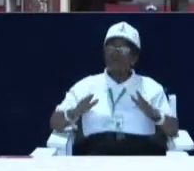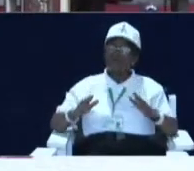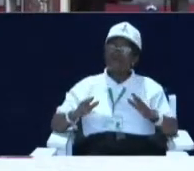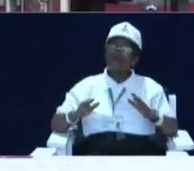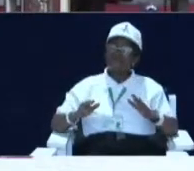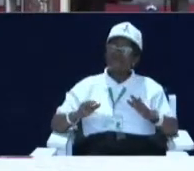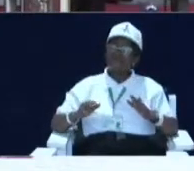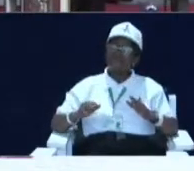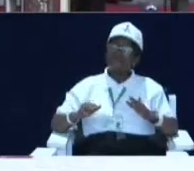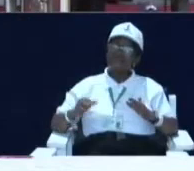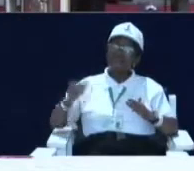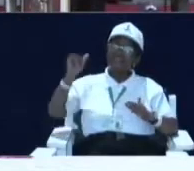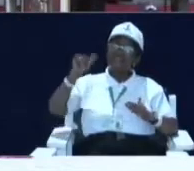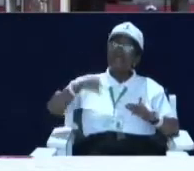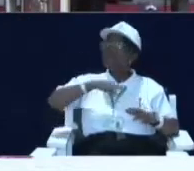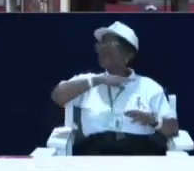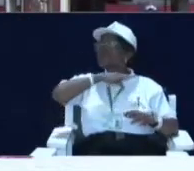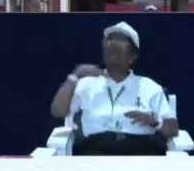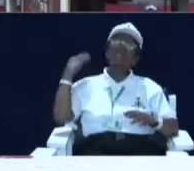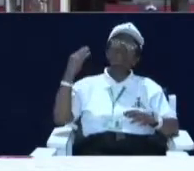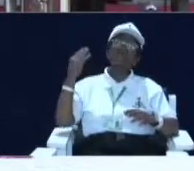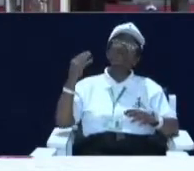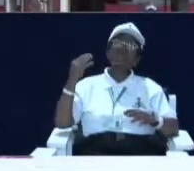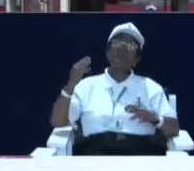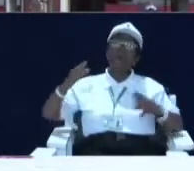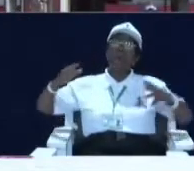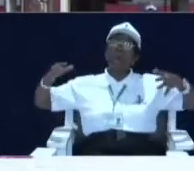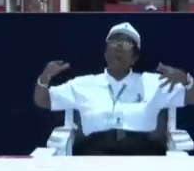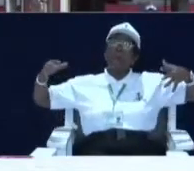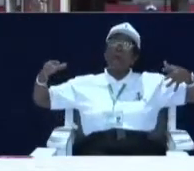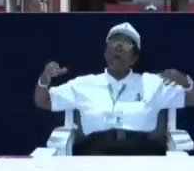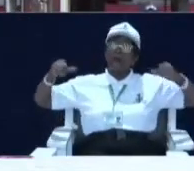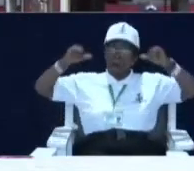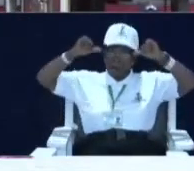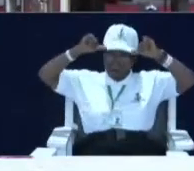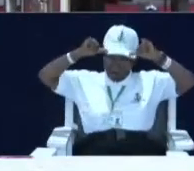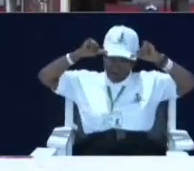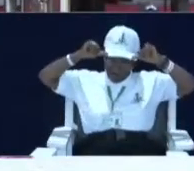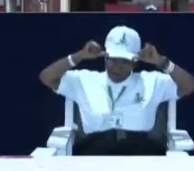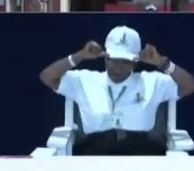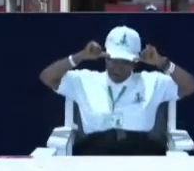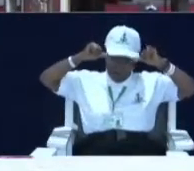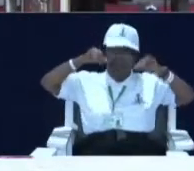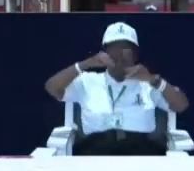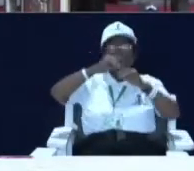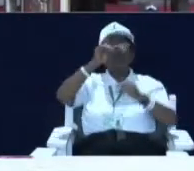they slaughtered 10 fatted cows in one day.